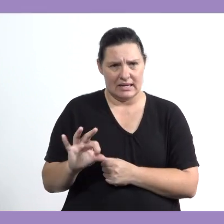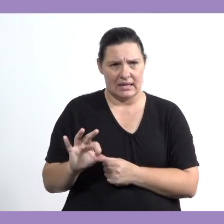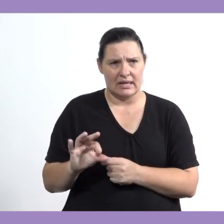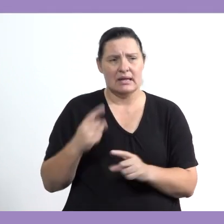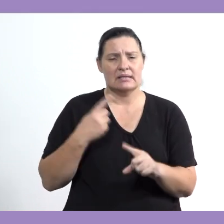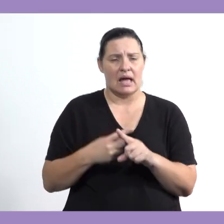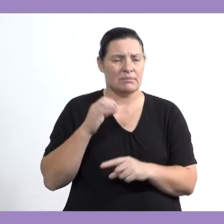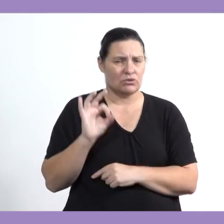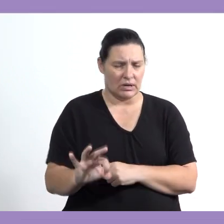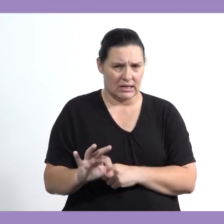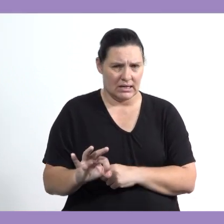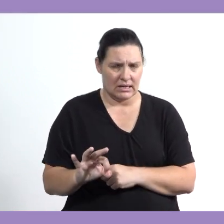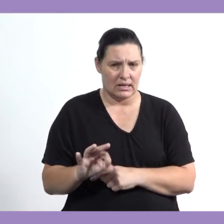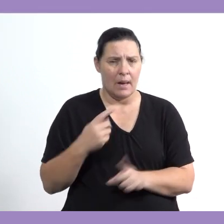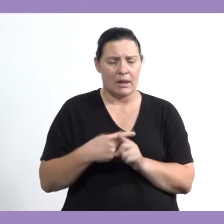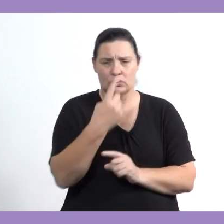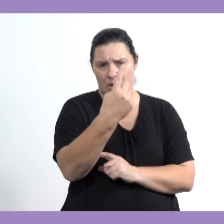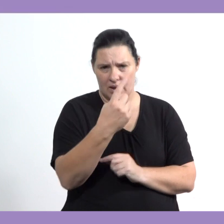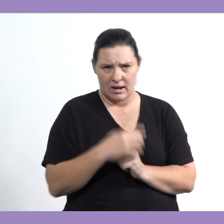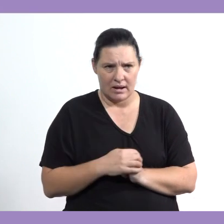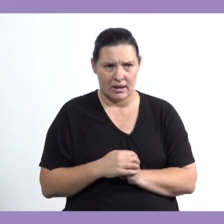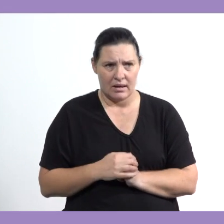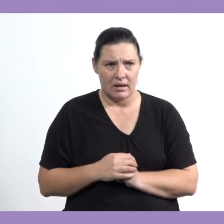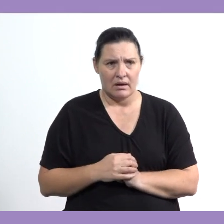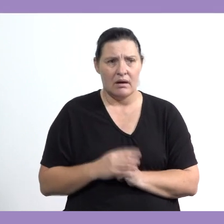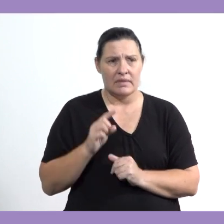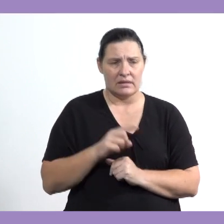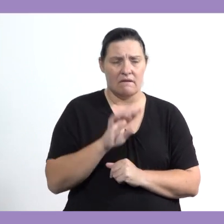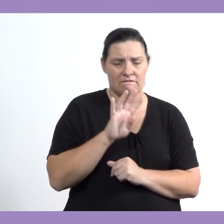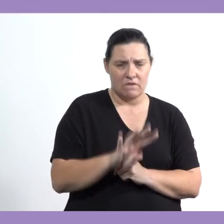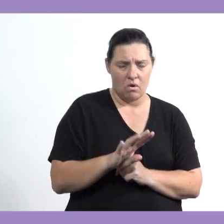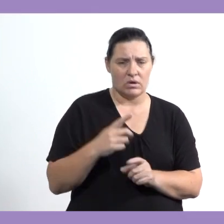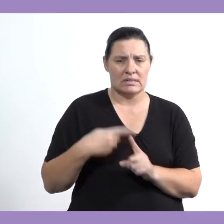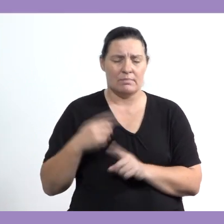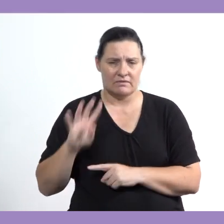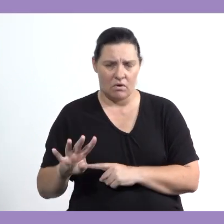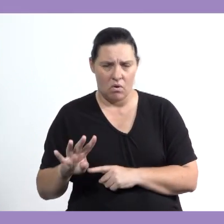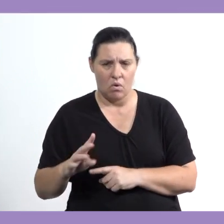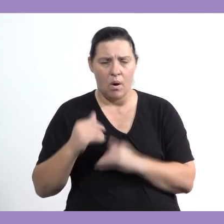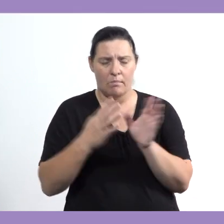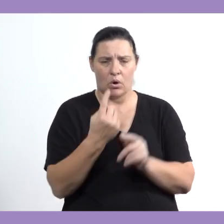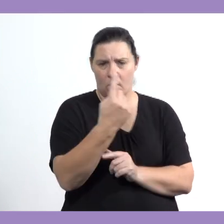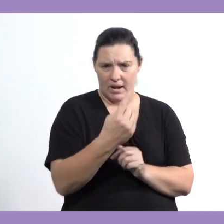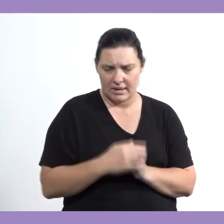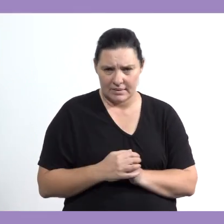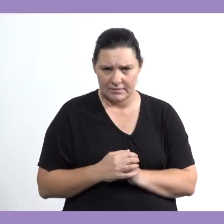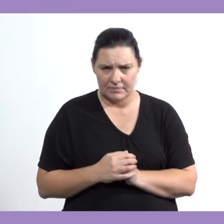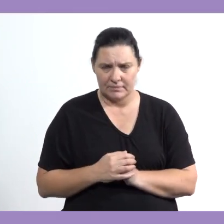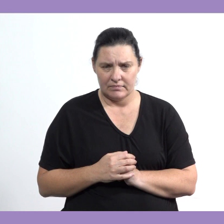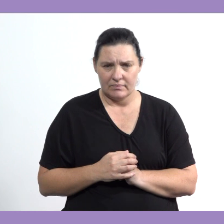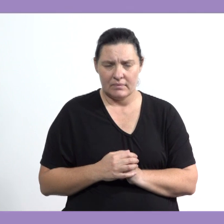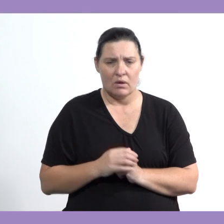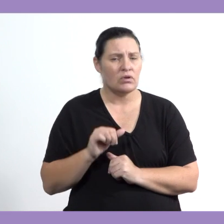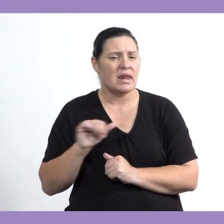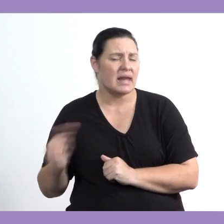3 multiplied by 3 and then the 1 block there. And again, we've got there 4 multiplied by 4 and then we add the